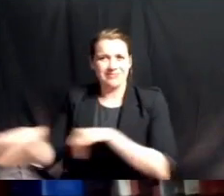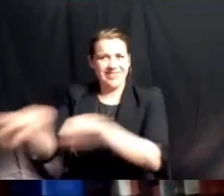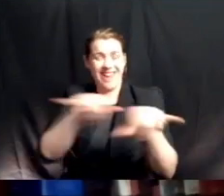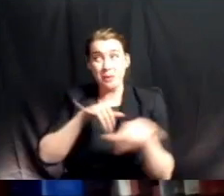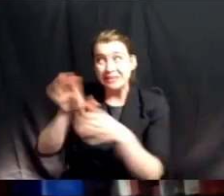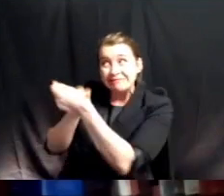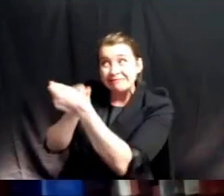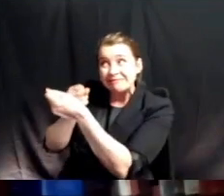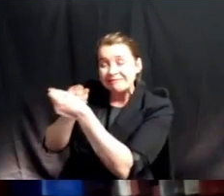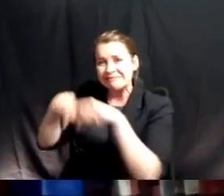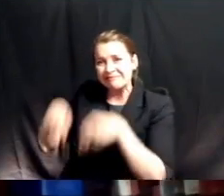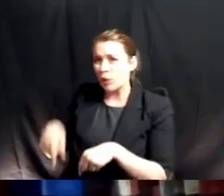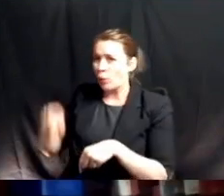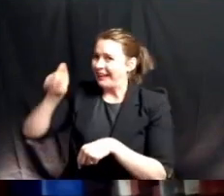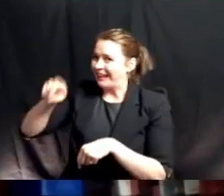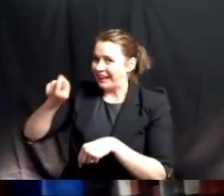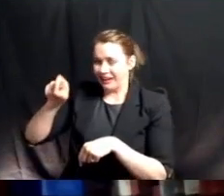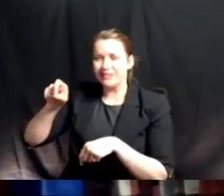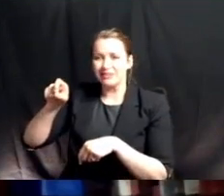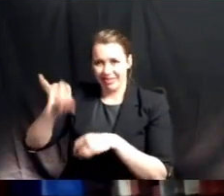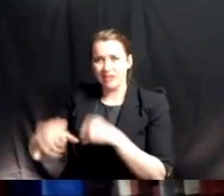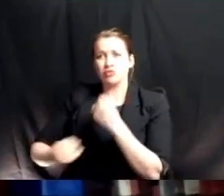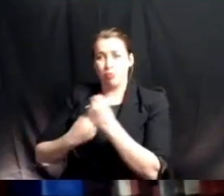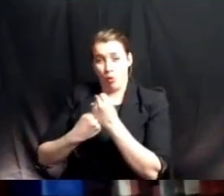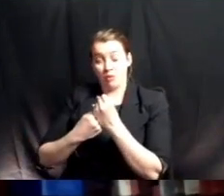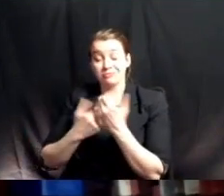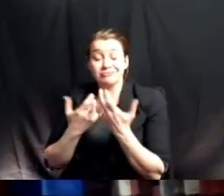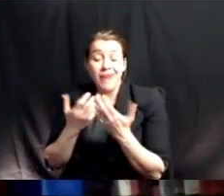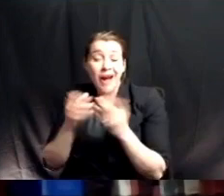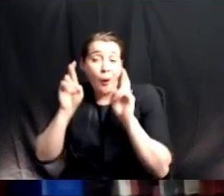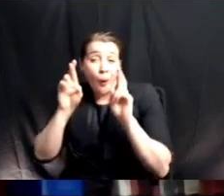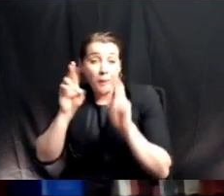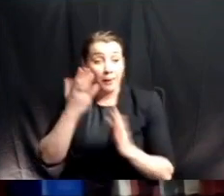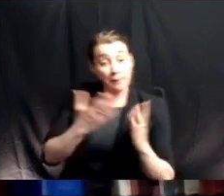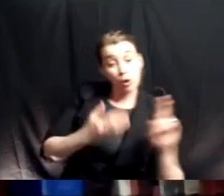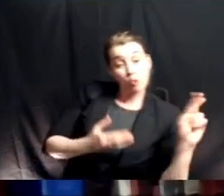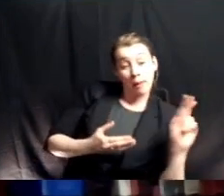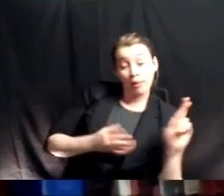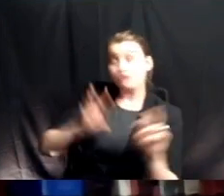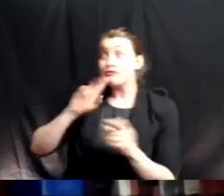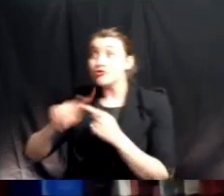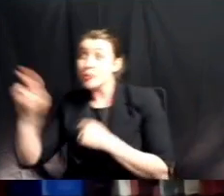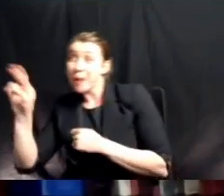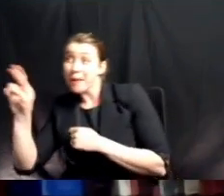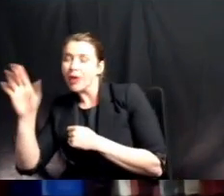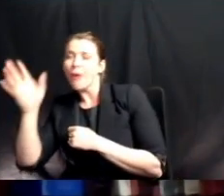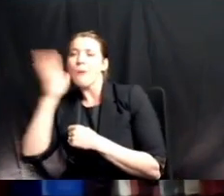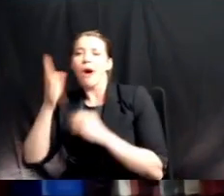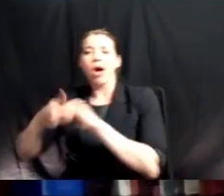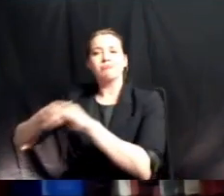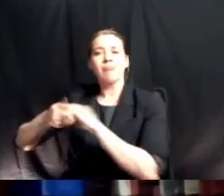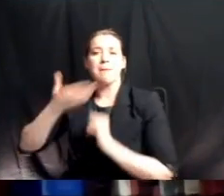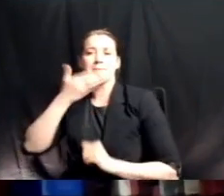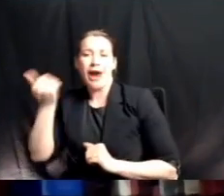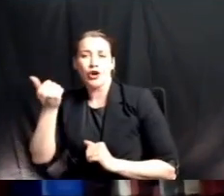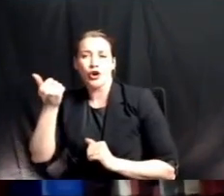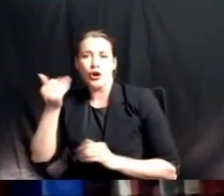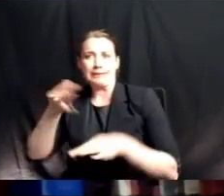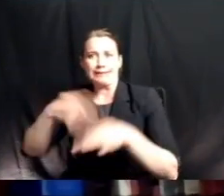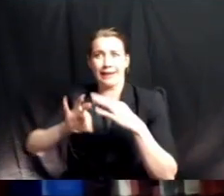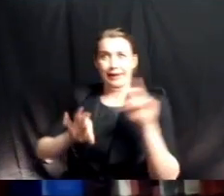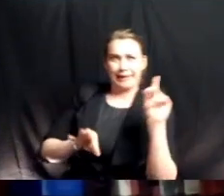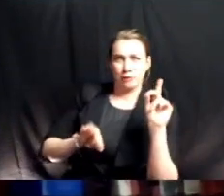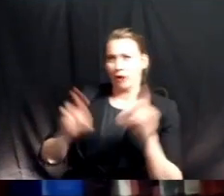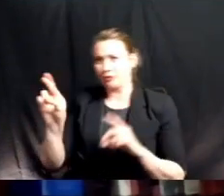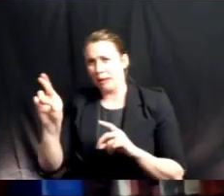senators, will respond better than hearing from Democrats. And we really should speak with one voice on this to